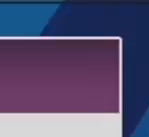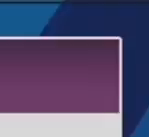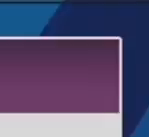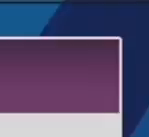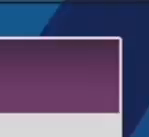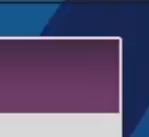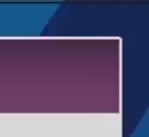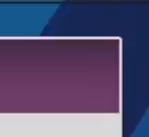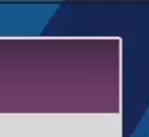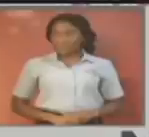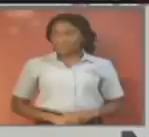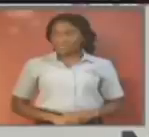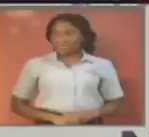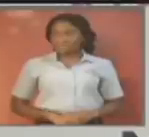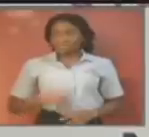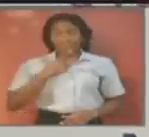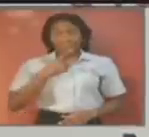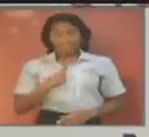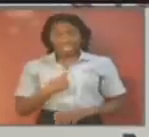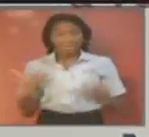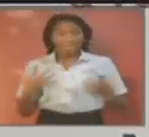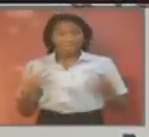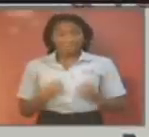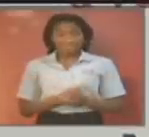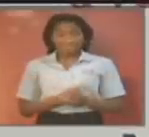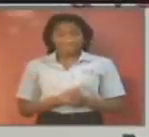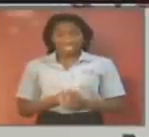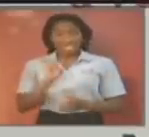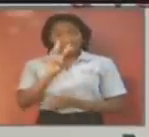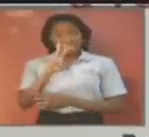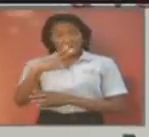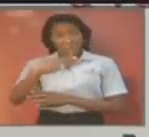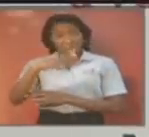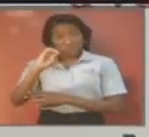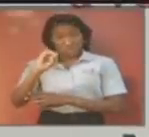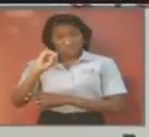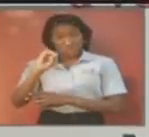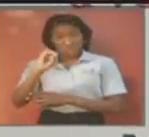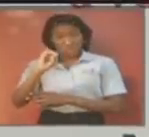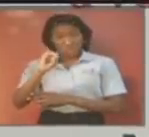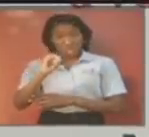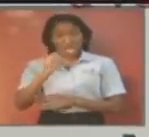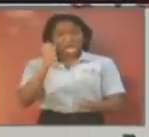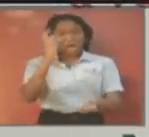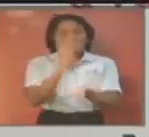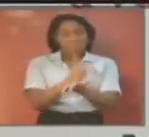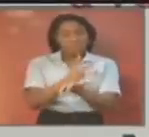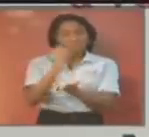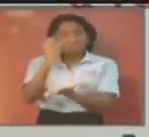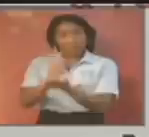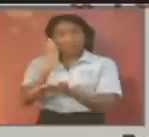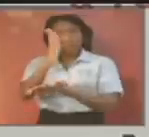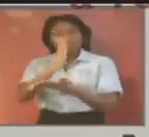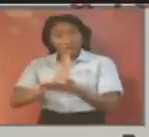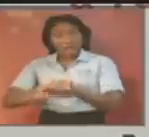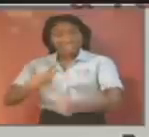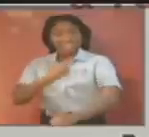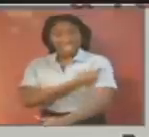far is that WHO has approved vaccines, meaning that you use the first dose of the same type of vaccine. For